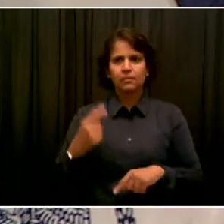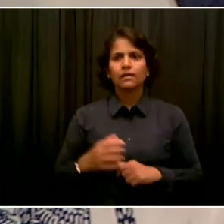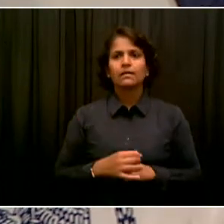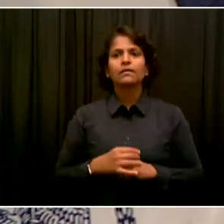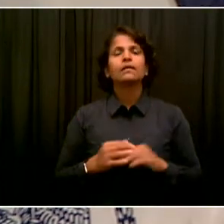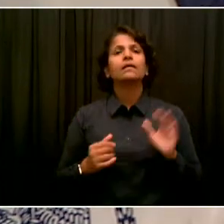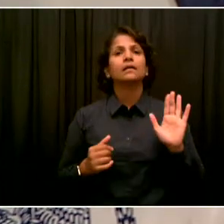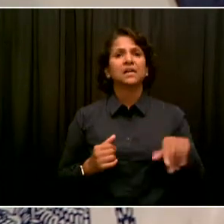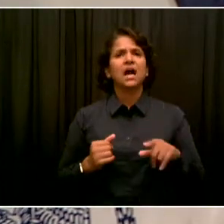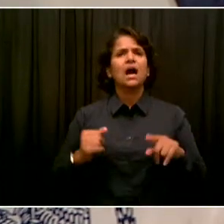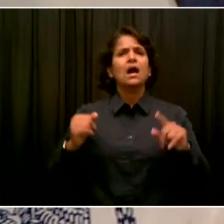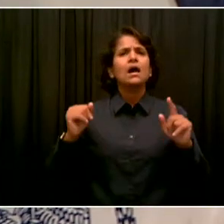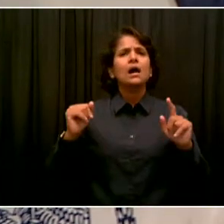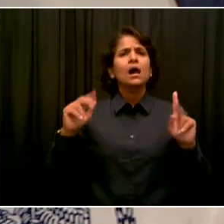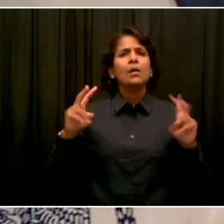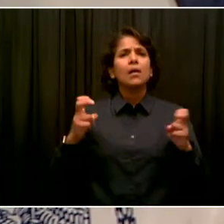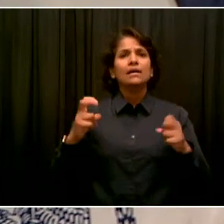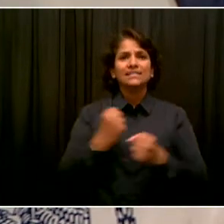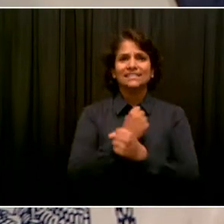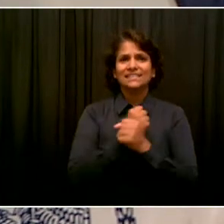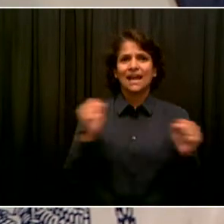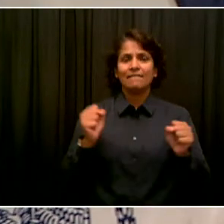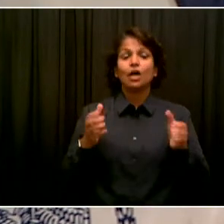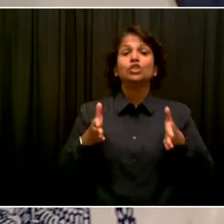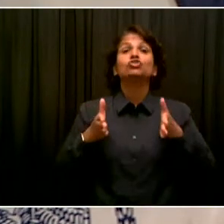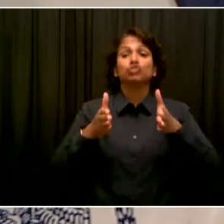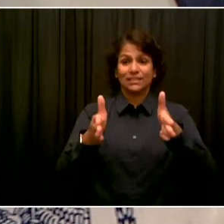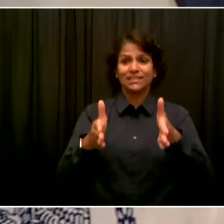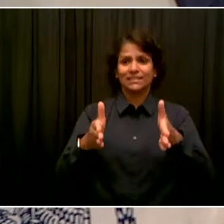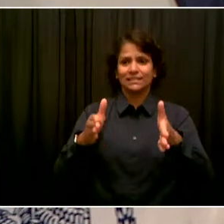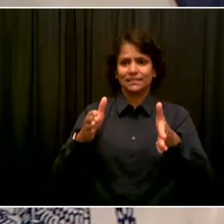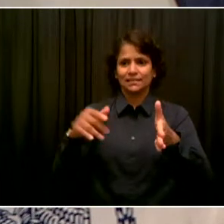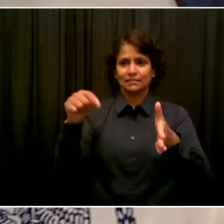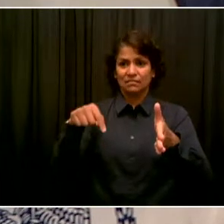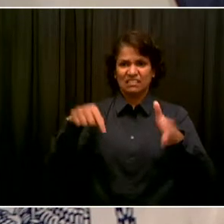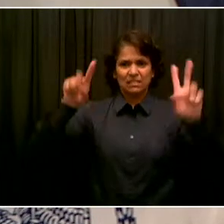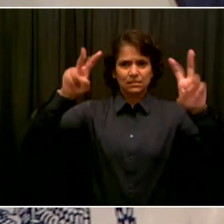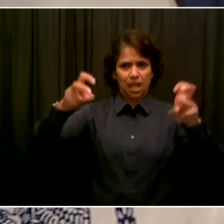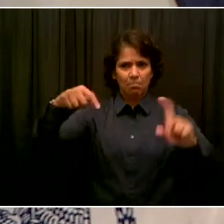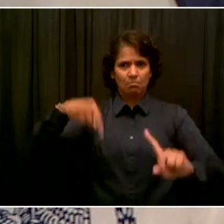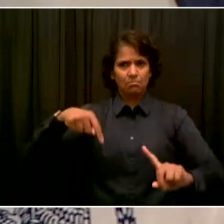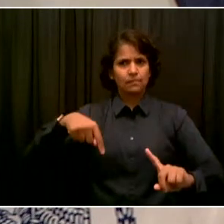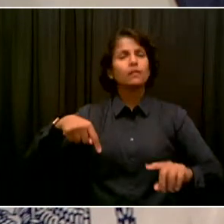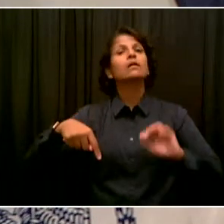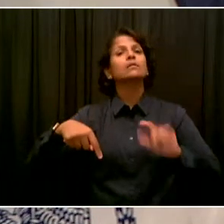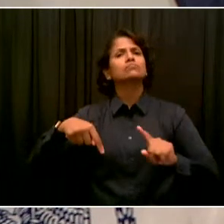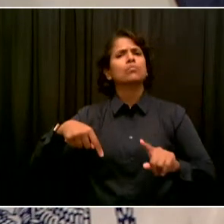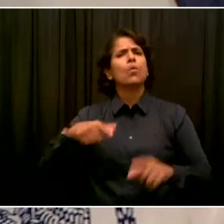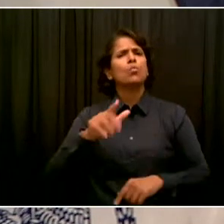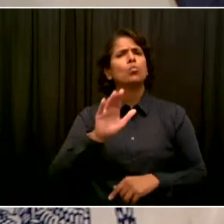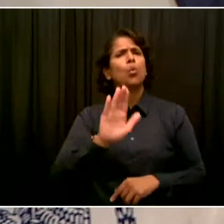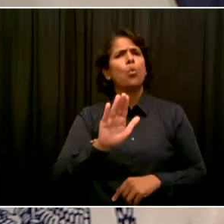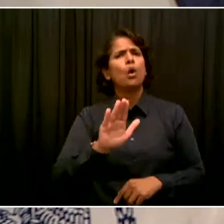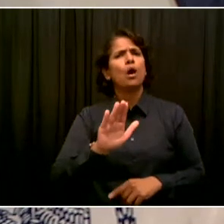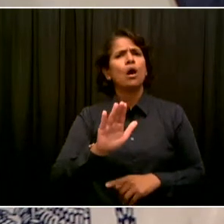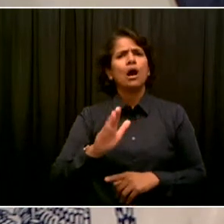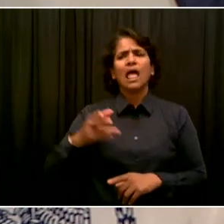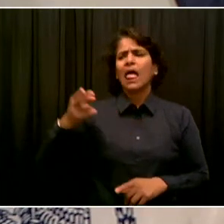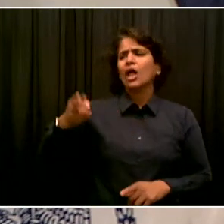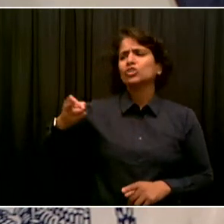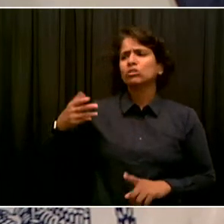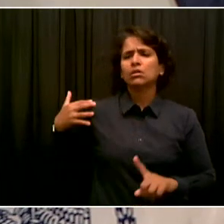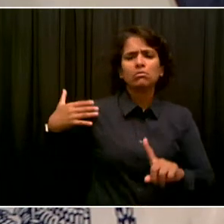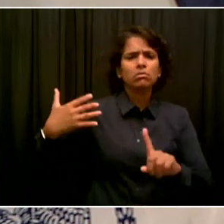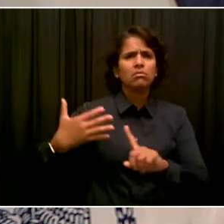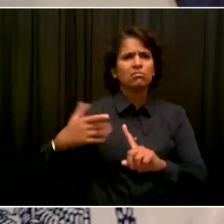and I guess the question of your legacy on that topic. I know we've seen a lot more bike lanes. We've seen the Vision Zero efforts amp